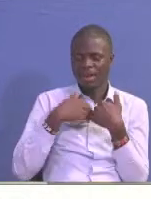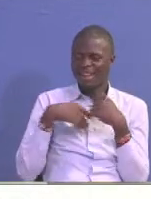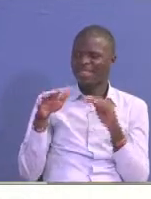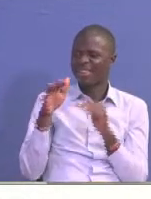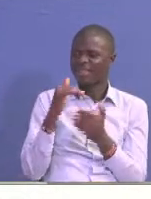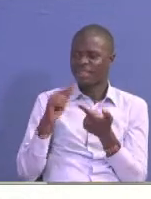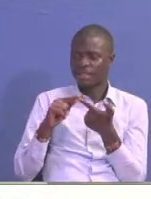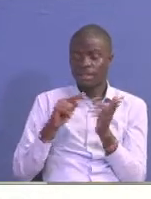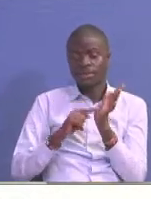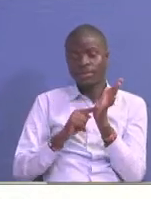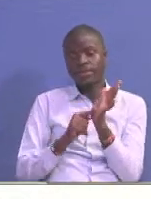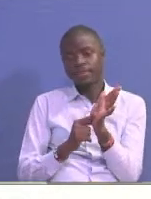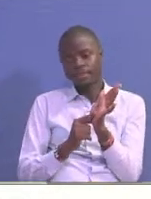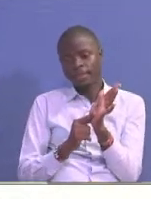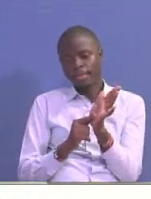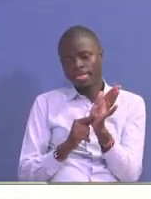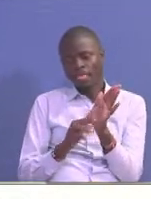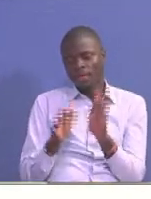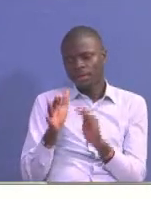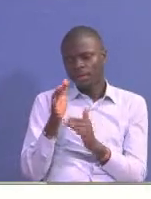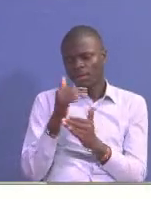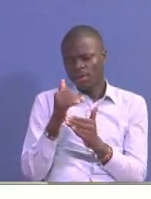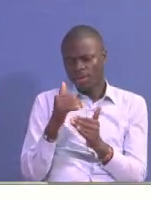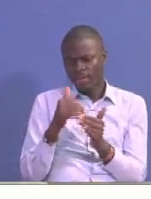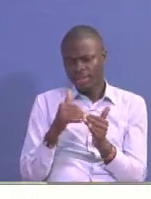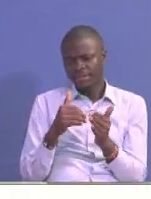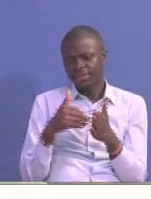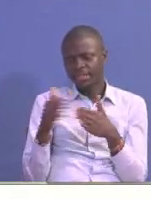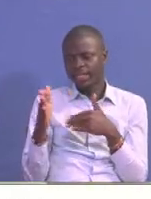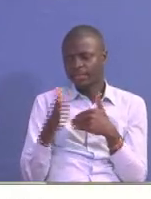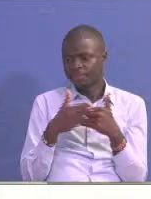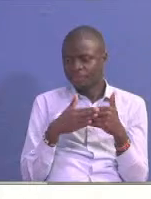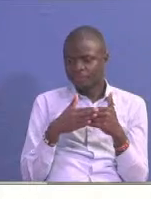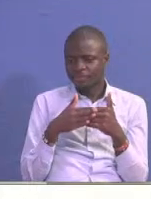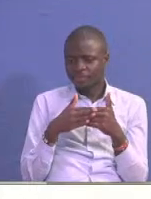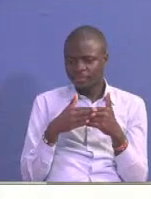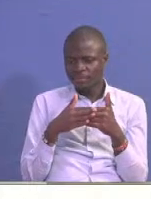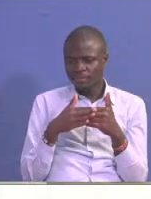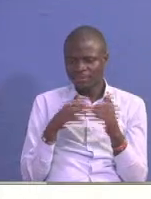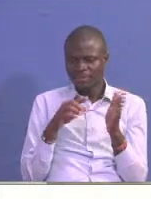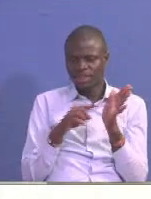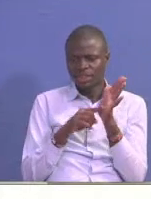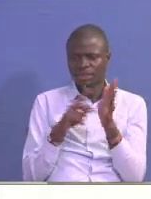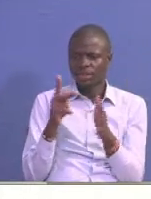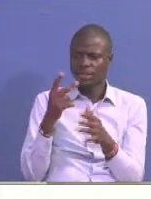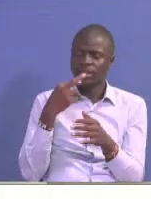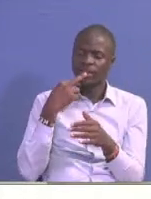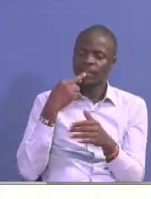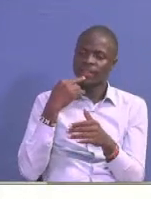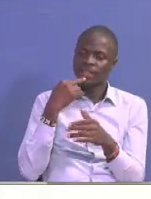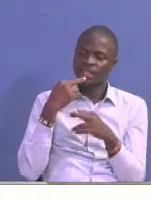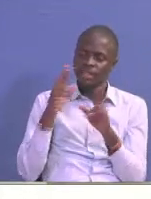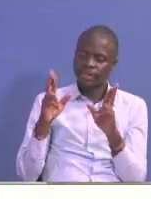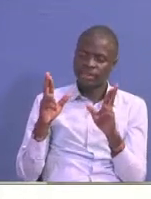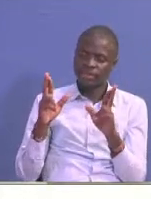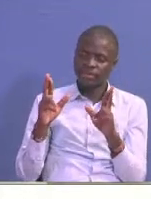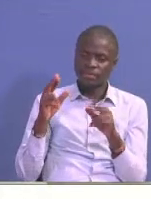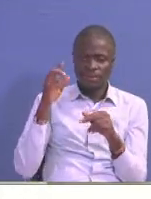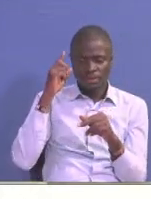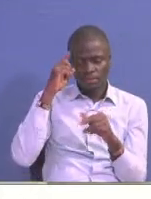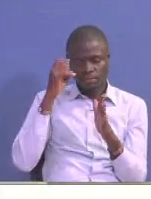show, all the indicators show that Kenya is ready